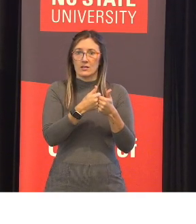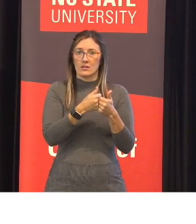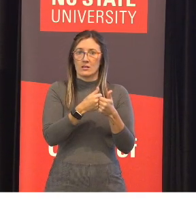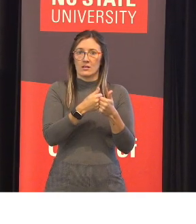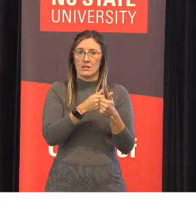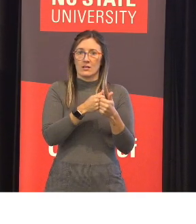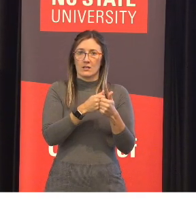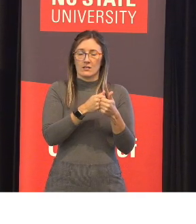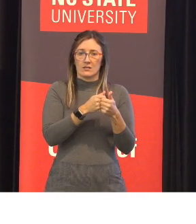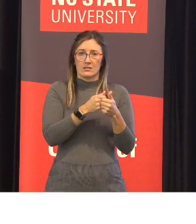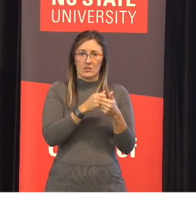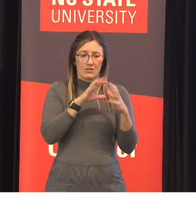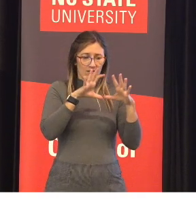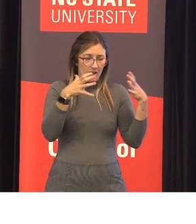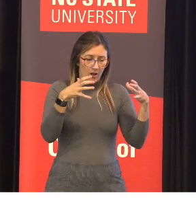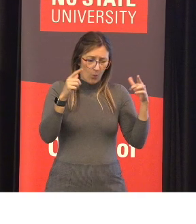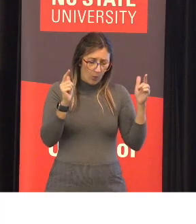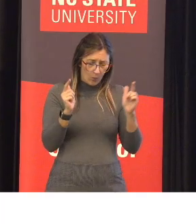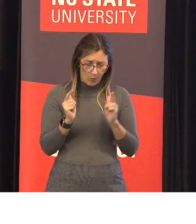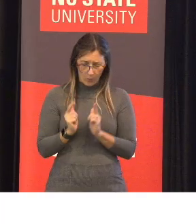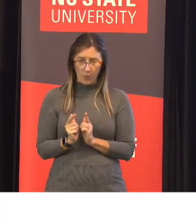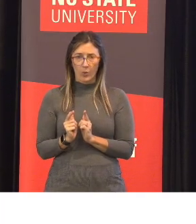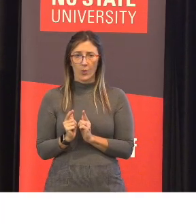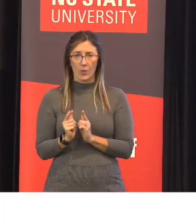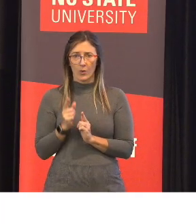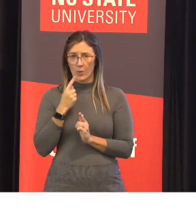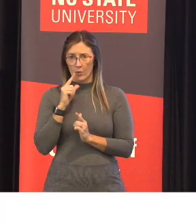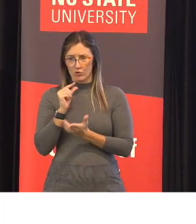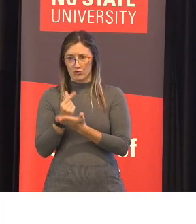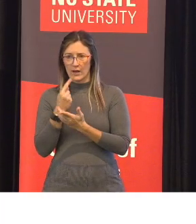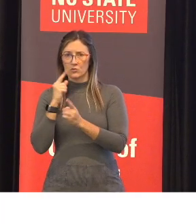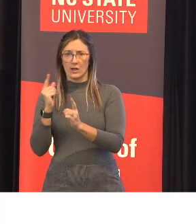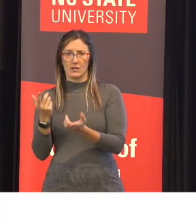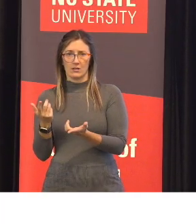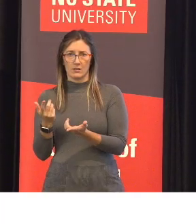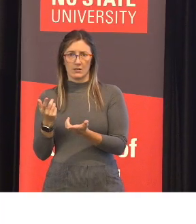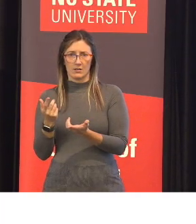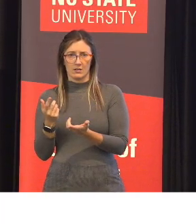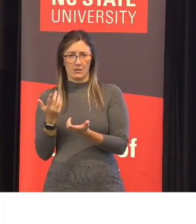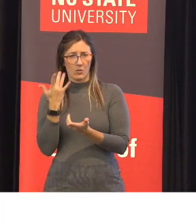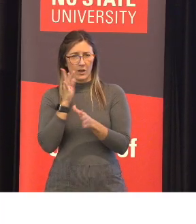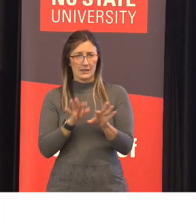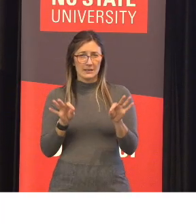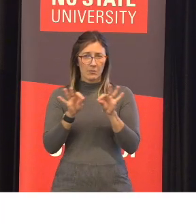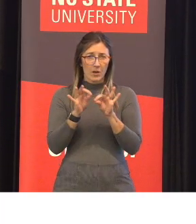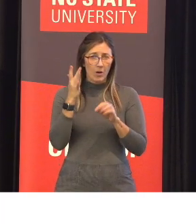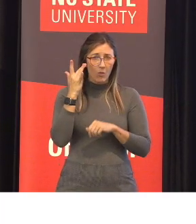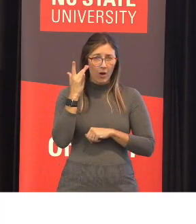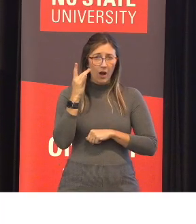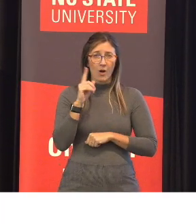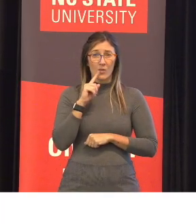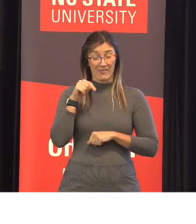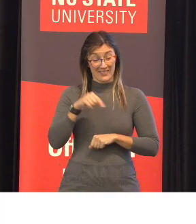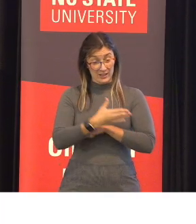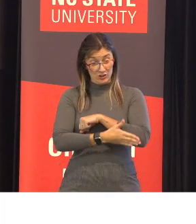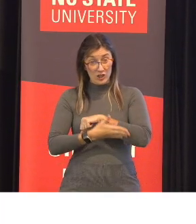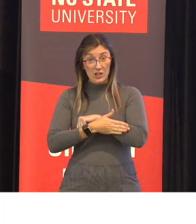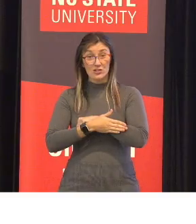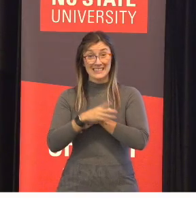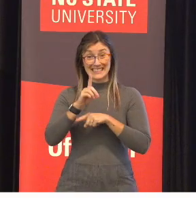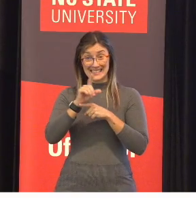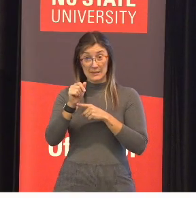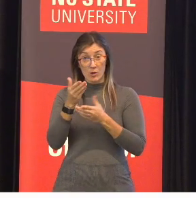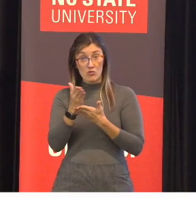Why does this matter? This matters because people matter. This matters because disability rights in this country are civil